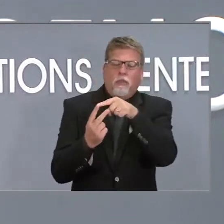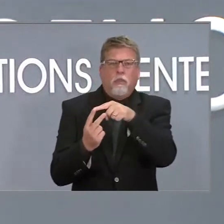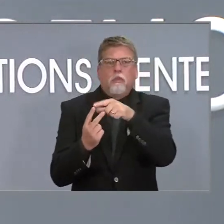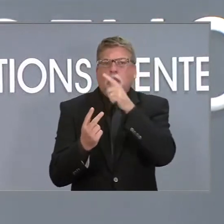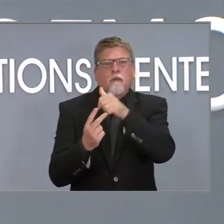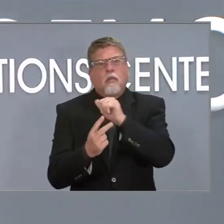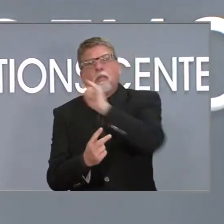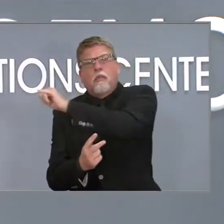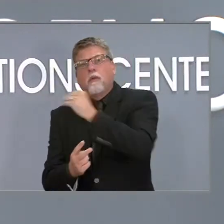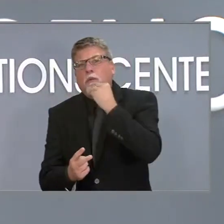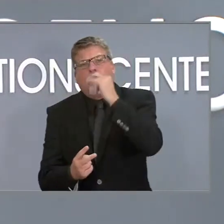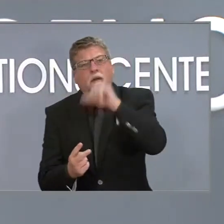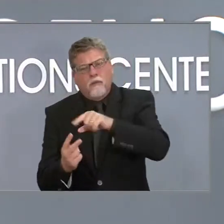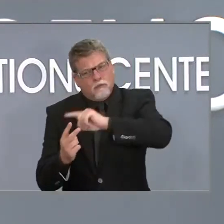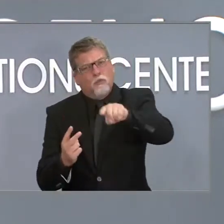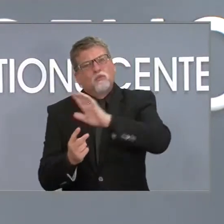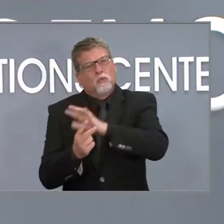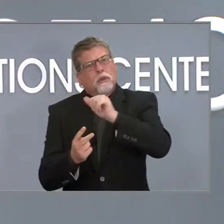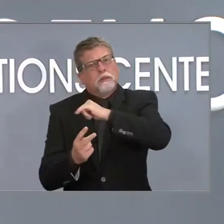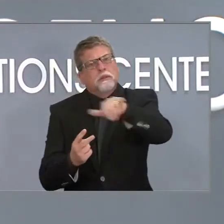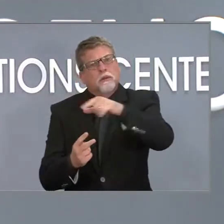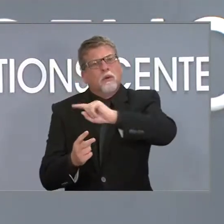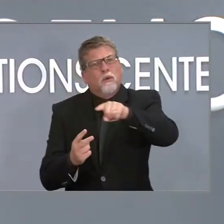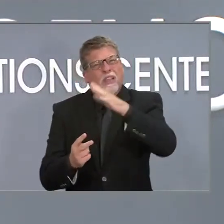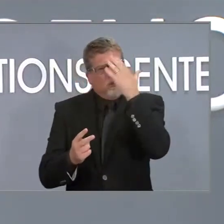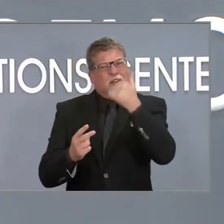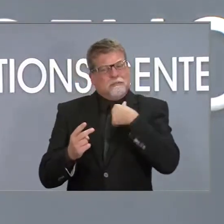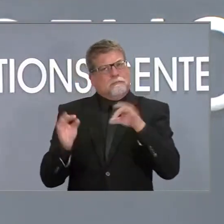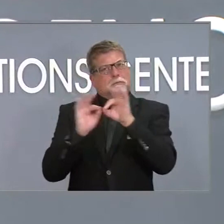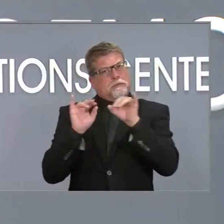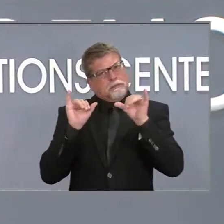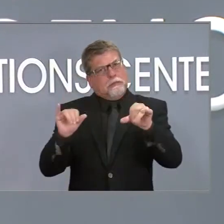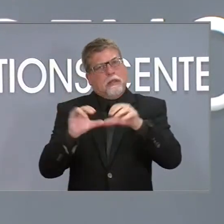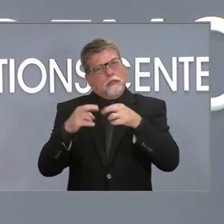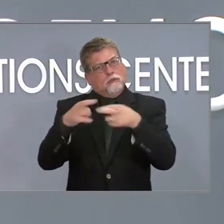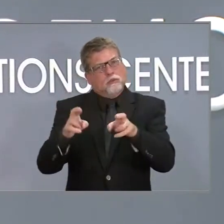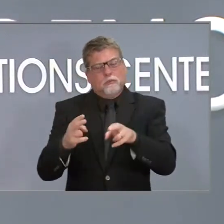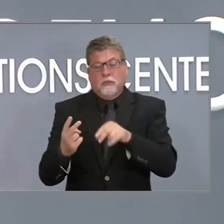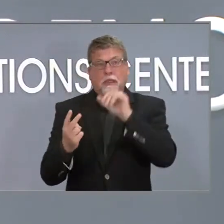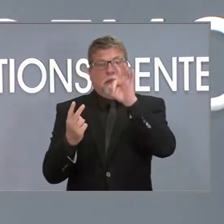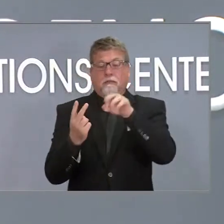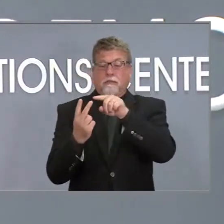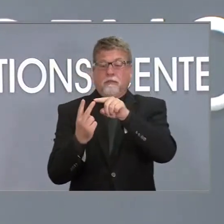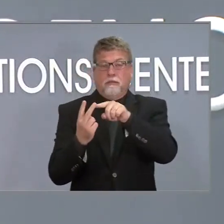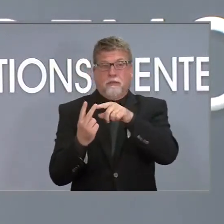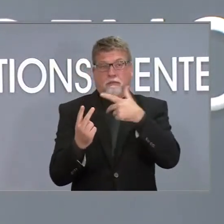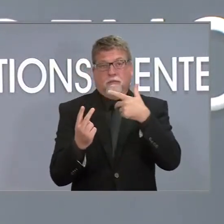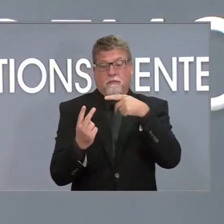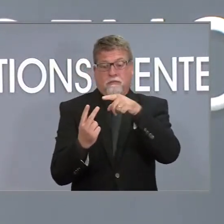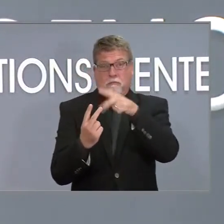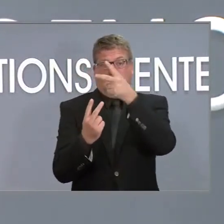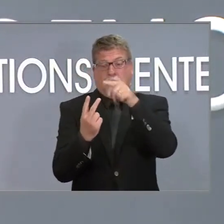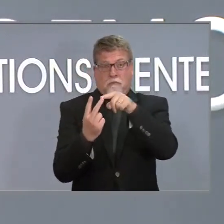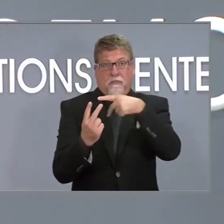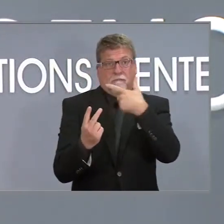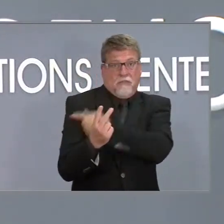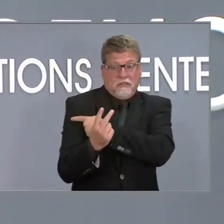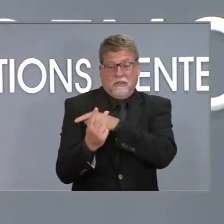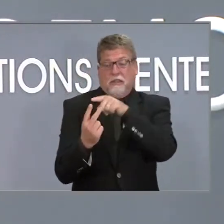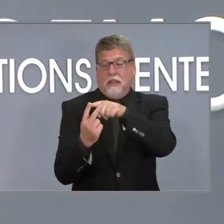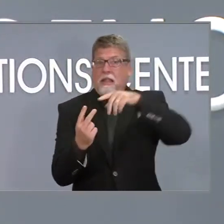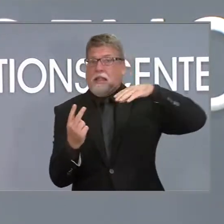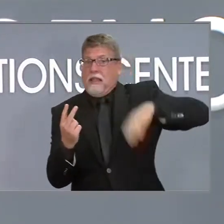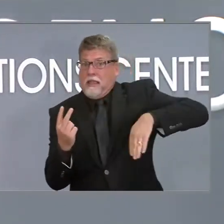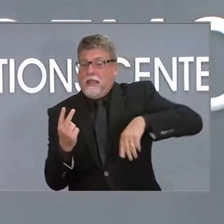guidance reiterates the things and the safety protocols that can keep kids in the classroom learning the most. And right now,